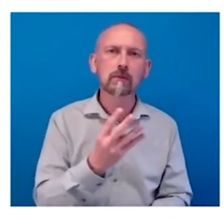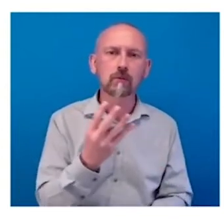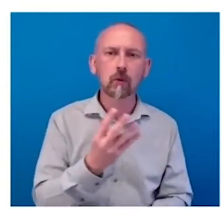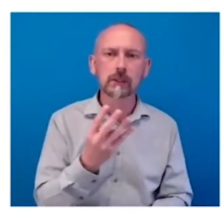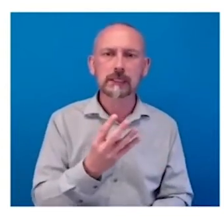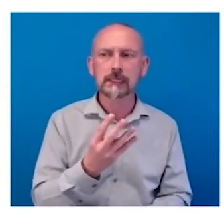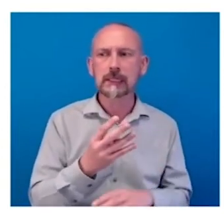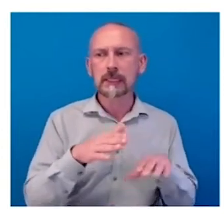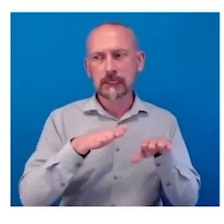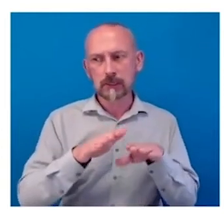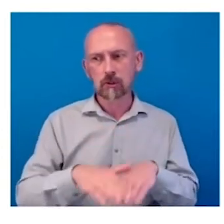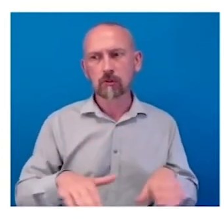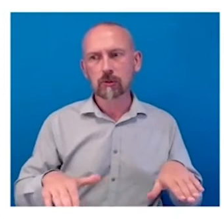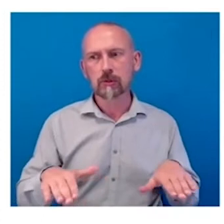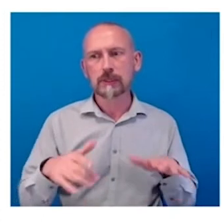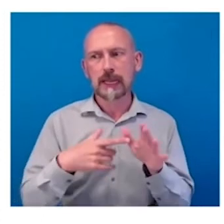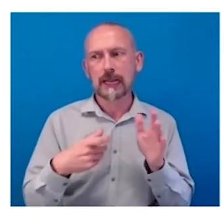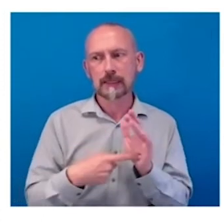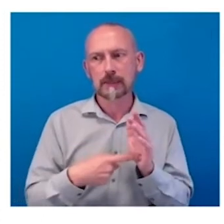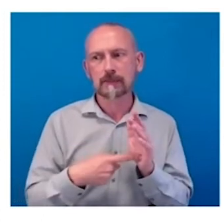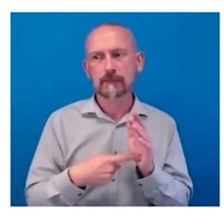We know that